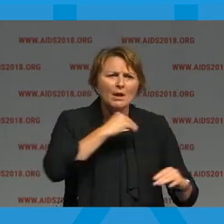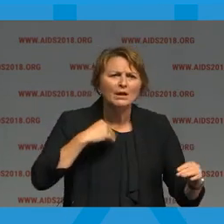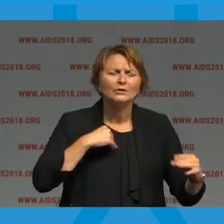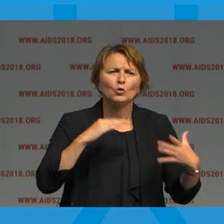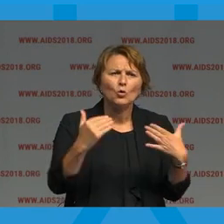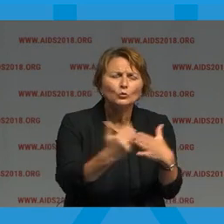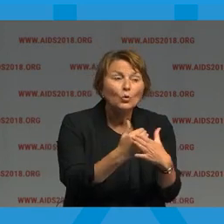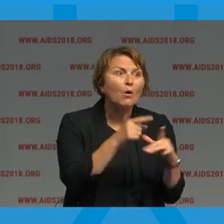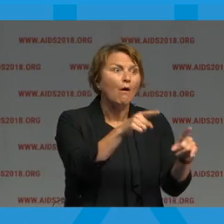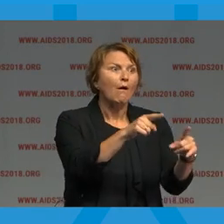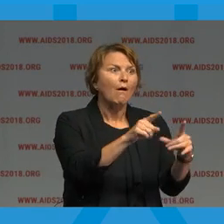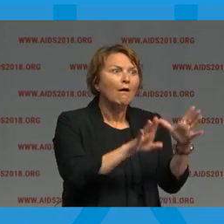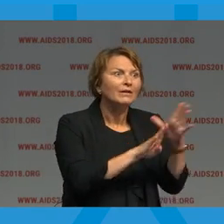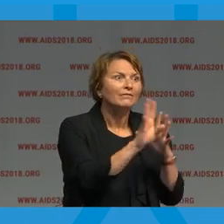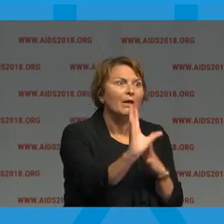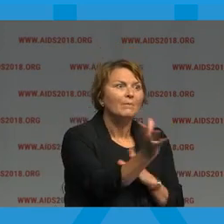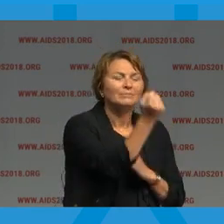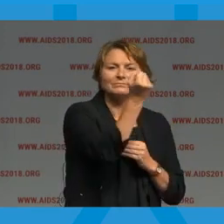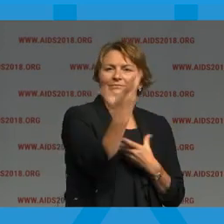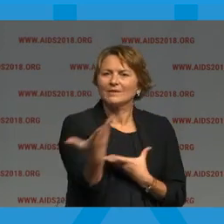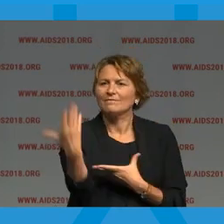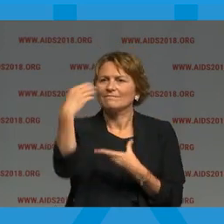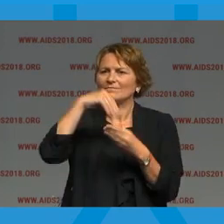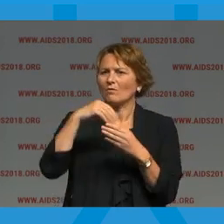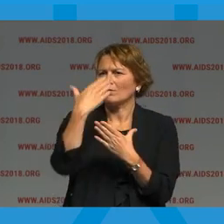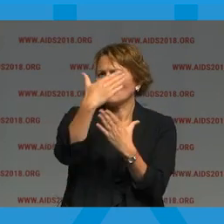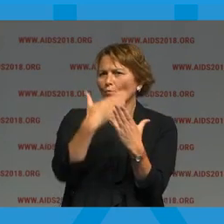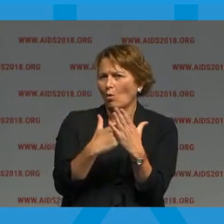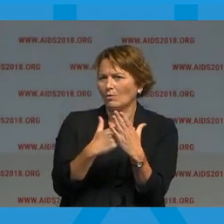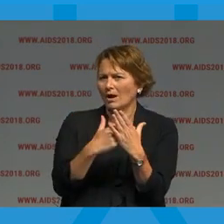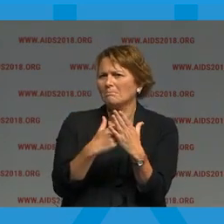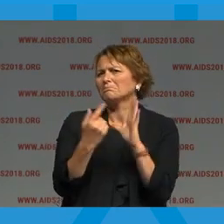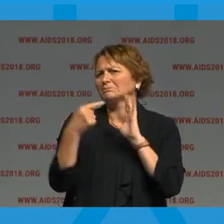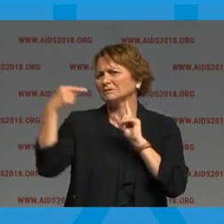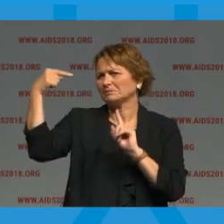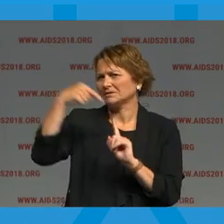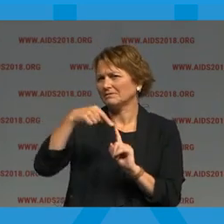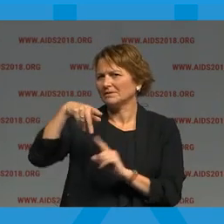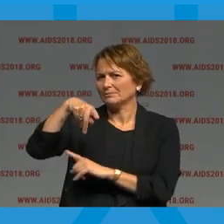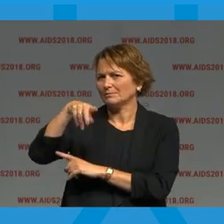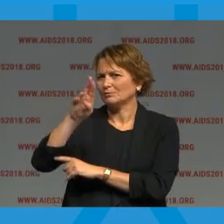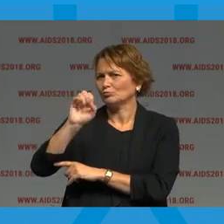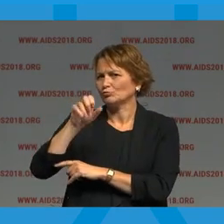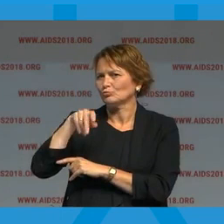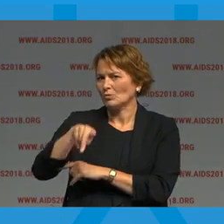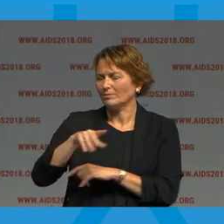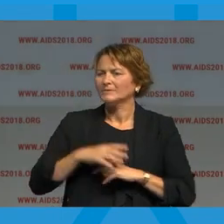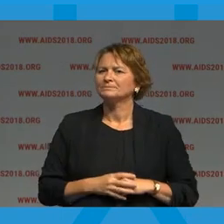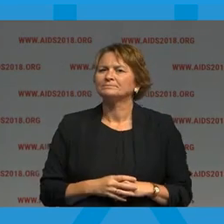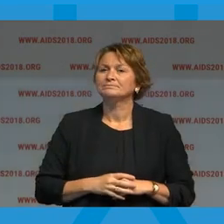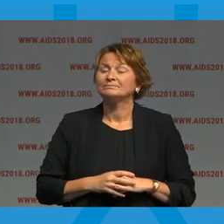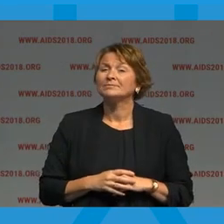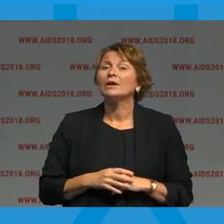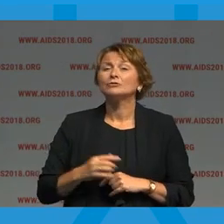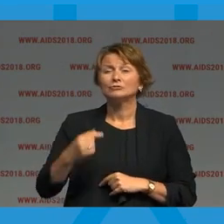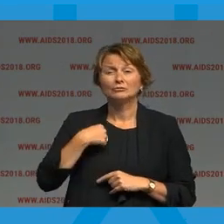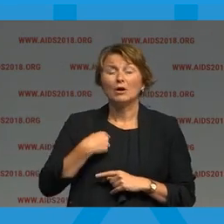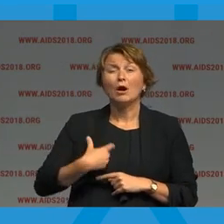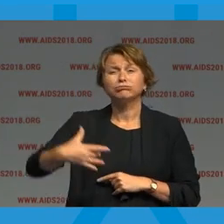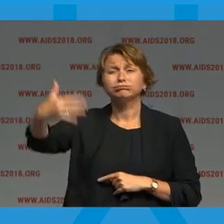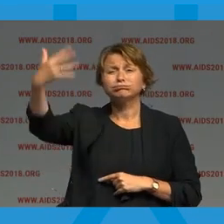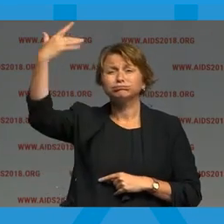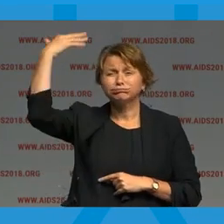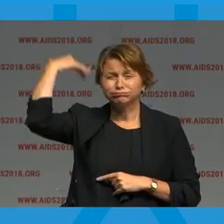PrEP in our workplace programs. Being based in the Bay Area, we were directly impacted by HIV from the